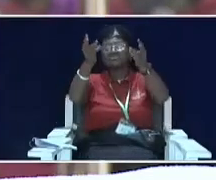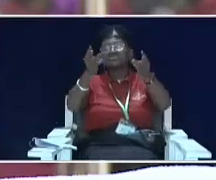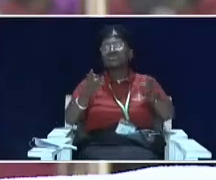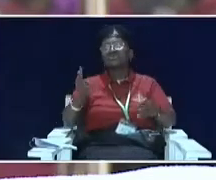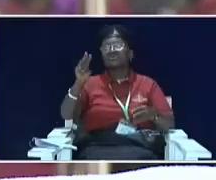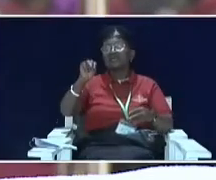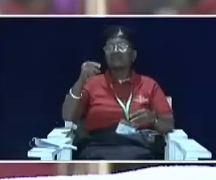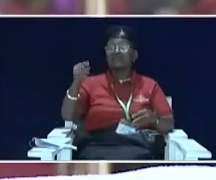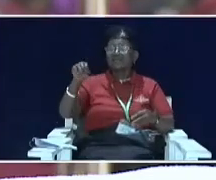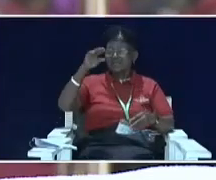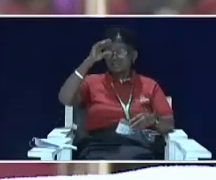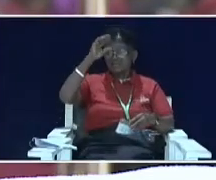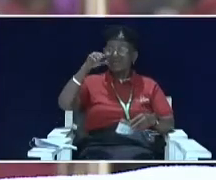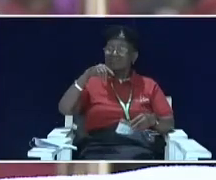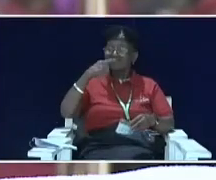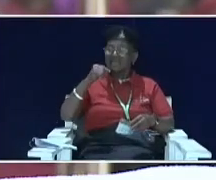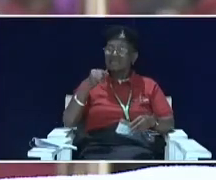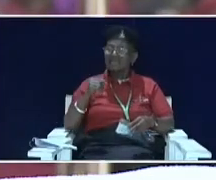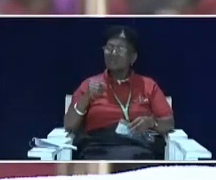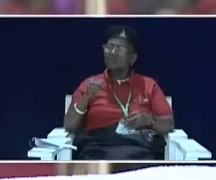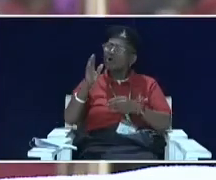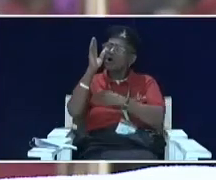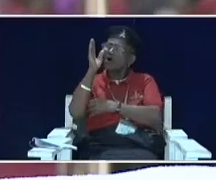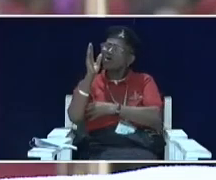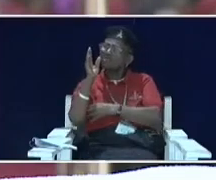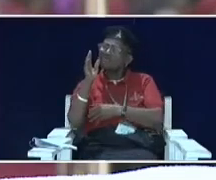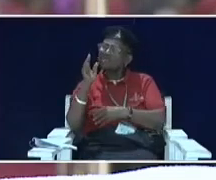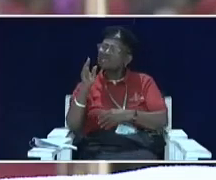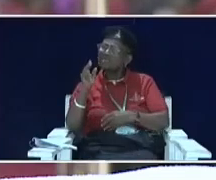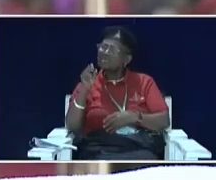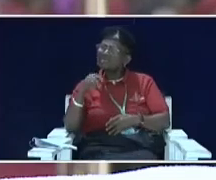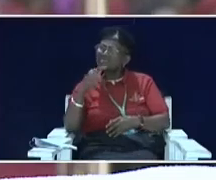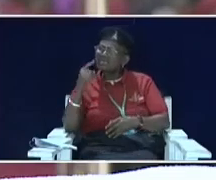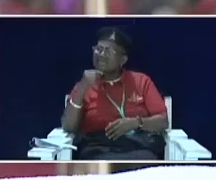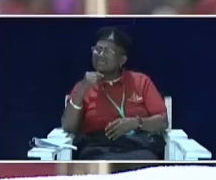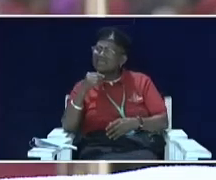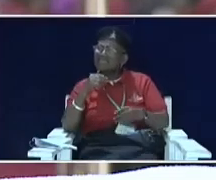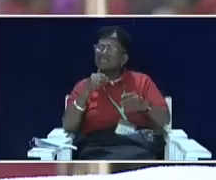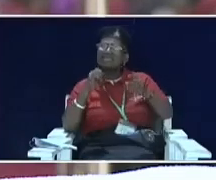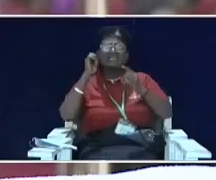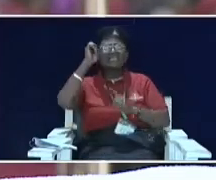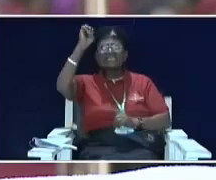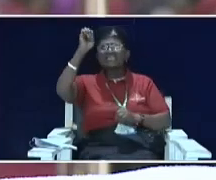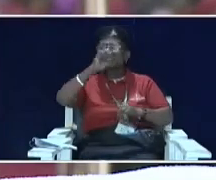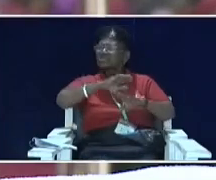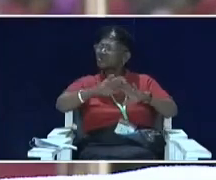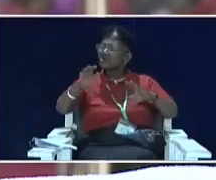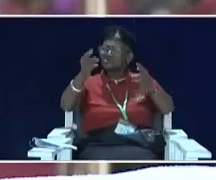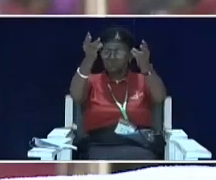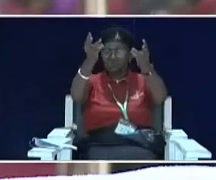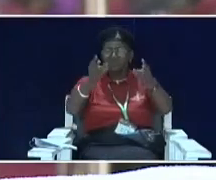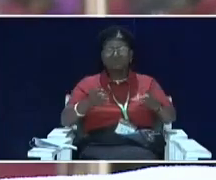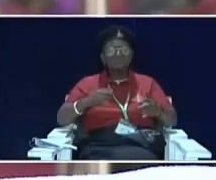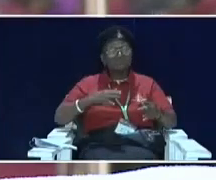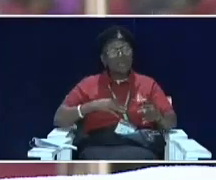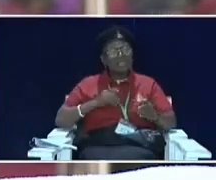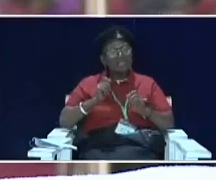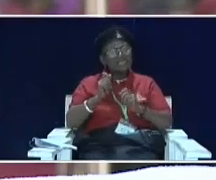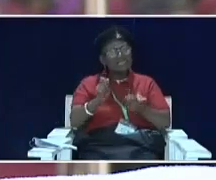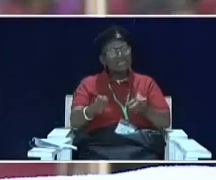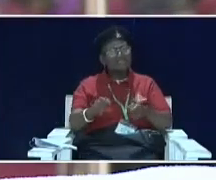The man said, God says he doesn't want my gift? Yes, sir. Sorry,